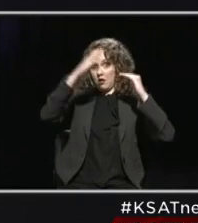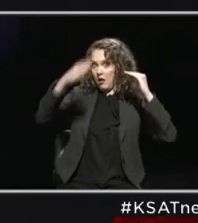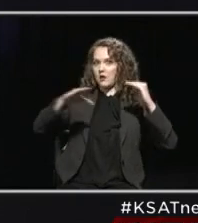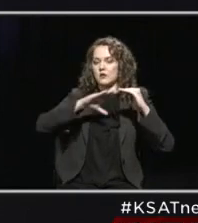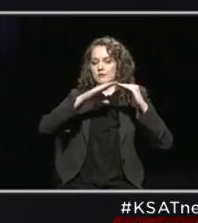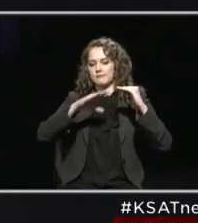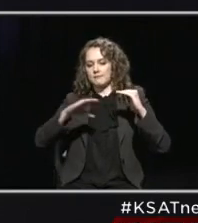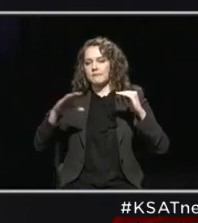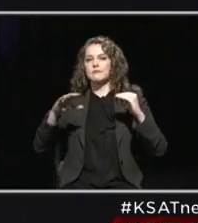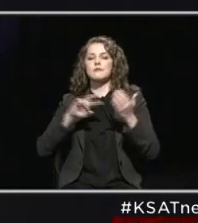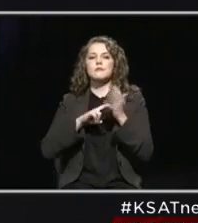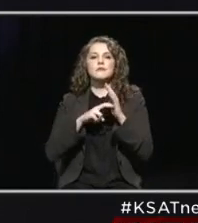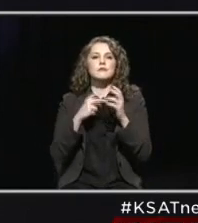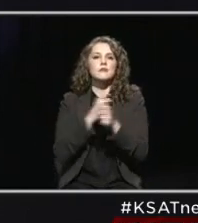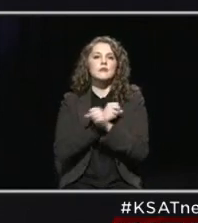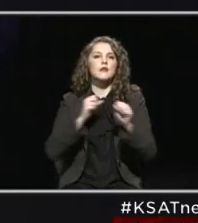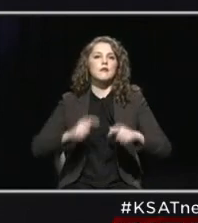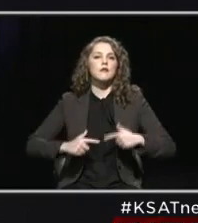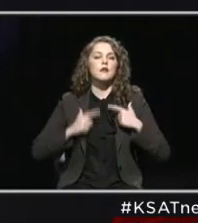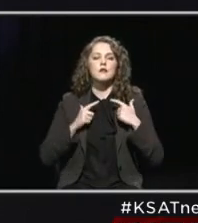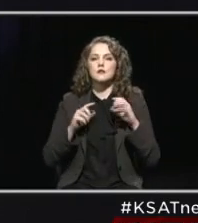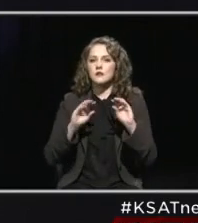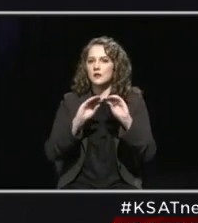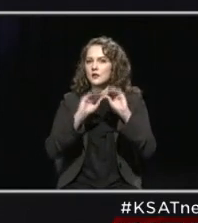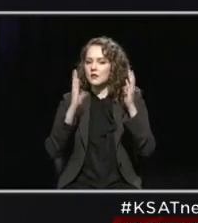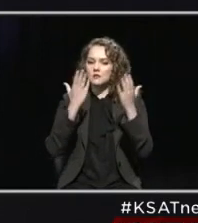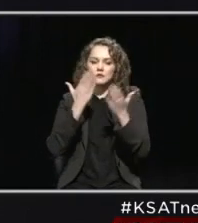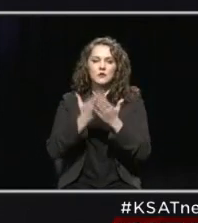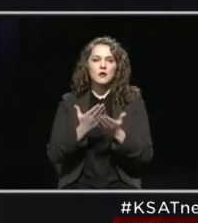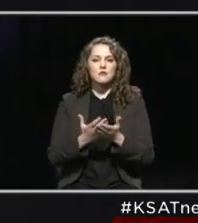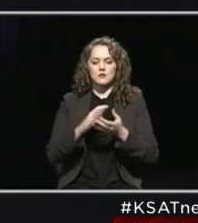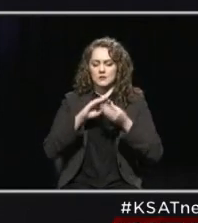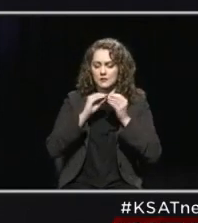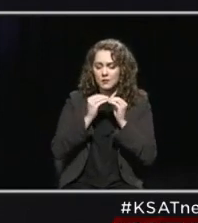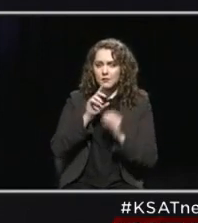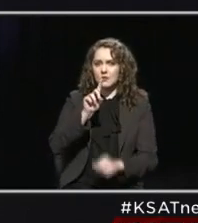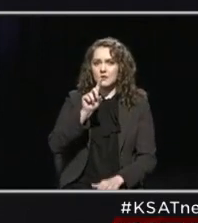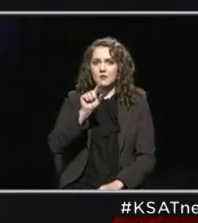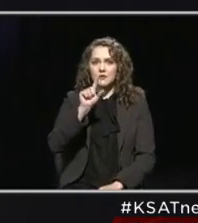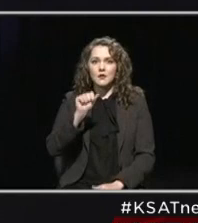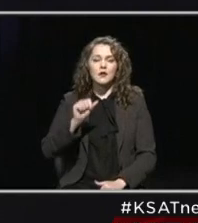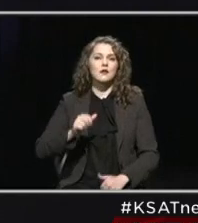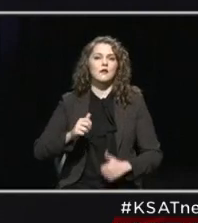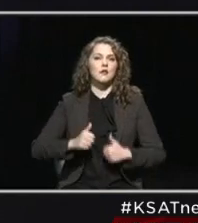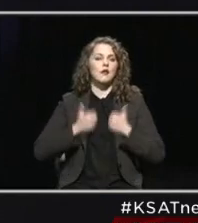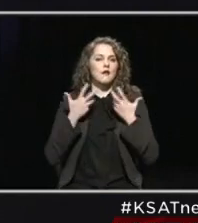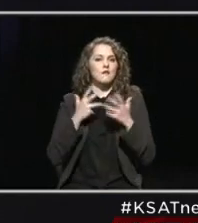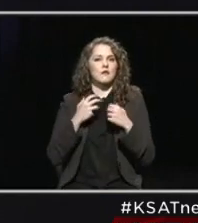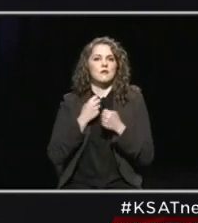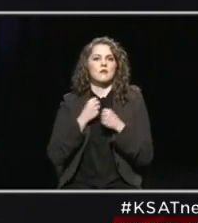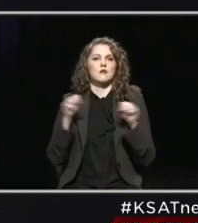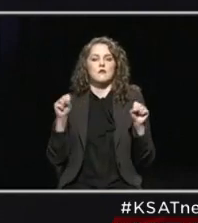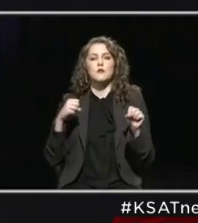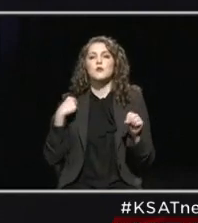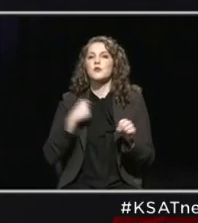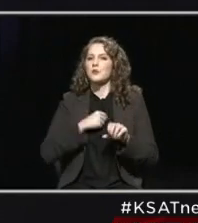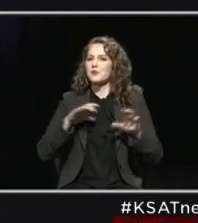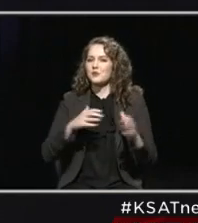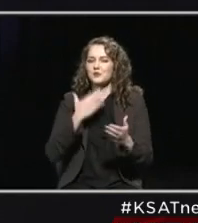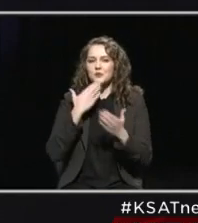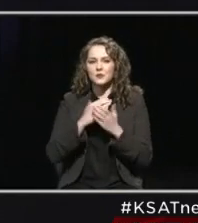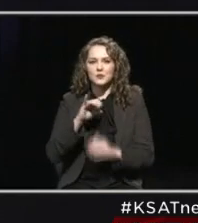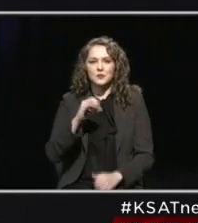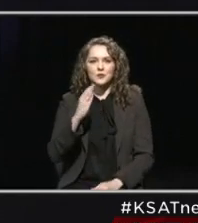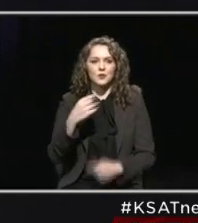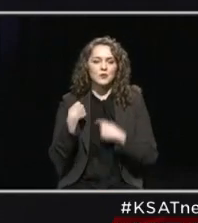lives. And it is very clear and it is evident through the numbers, the data, and the lives saved that we have been doing a good job with that.